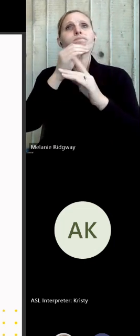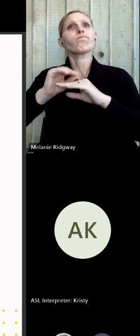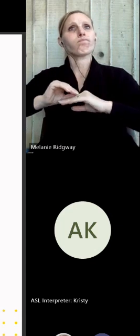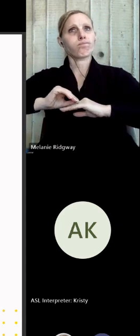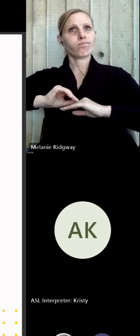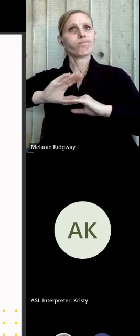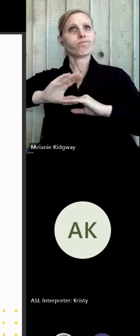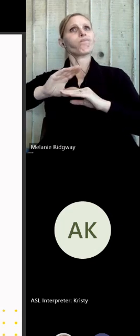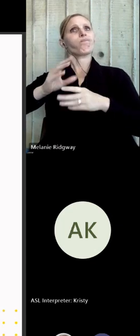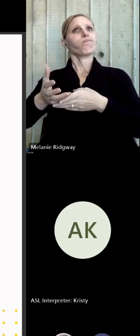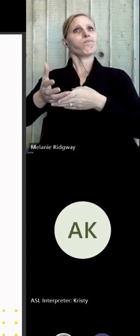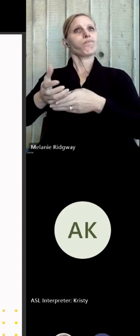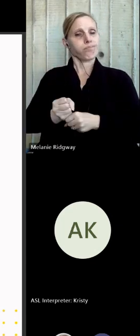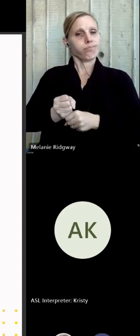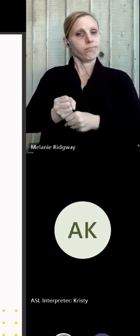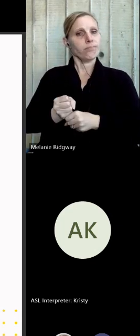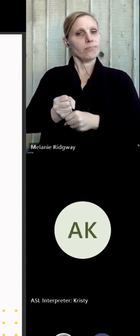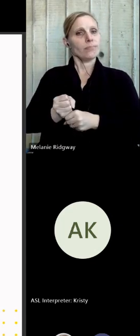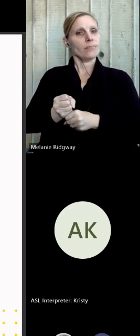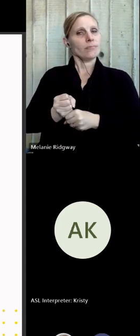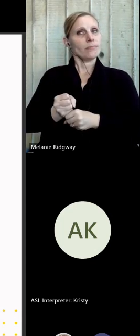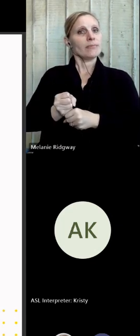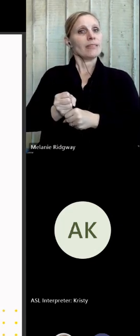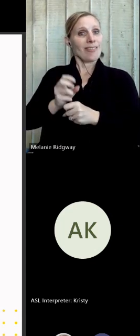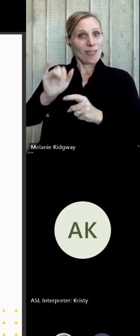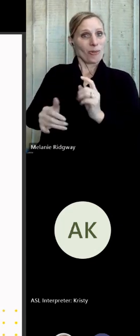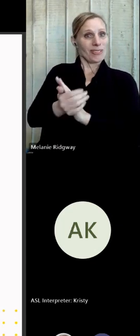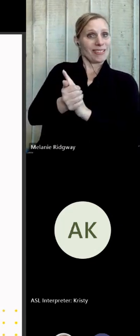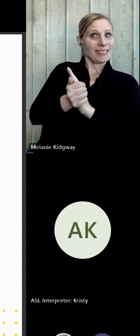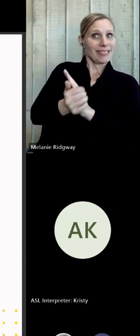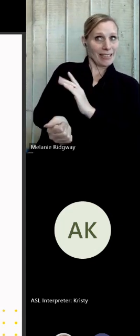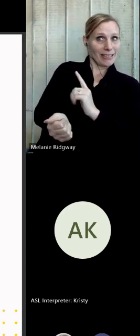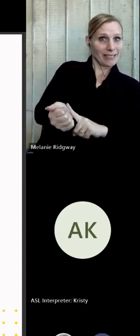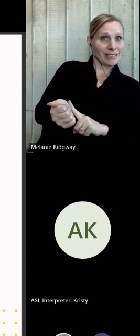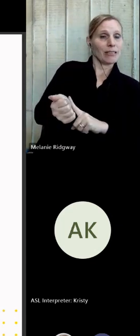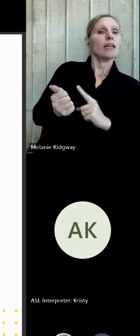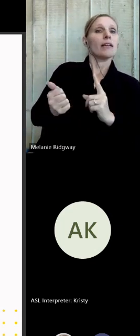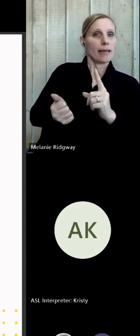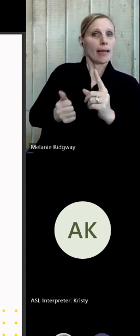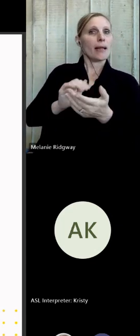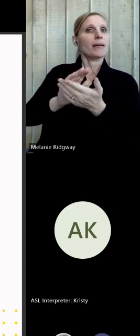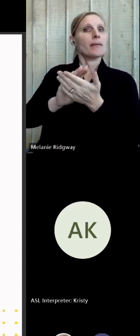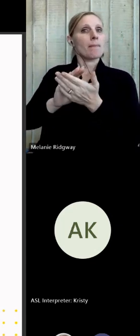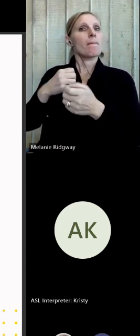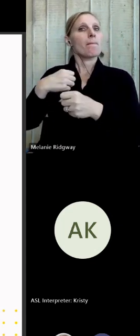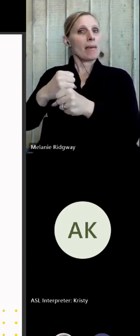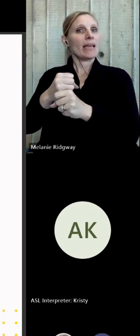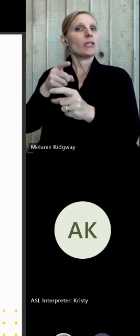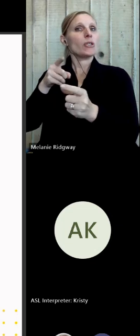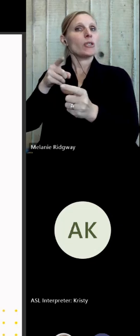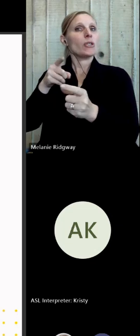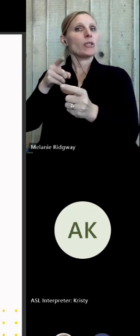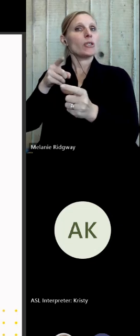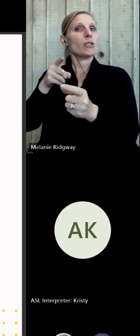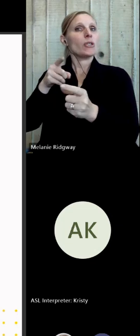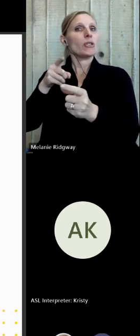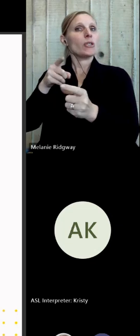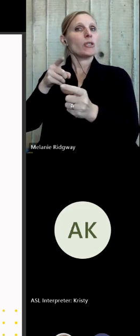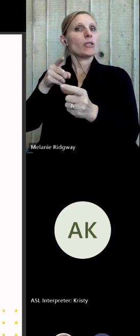those disabilities? These skills can make you stand